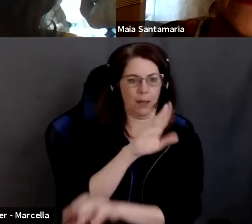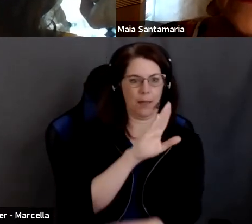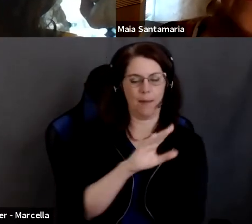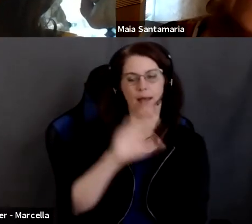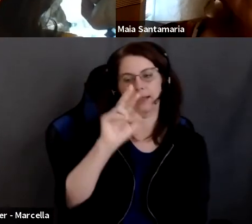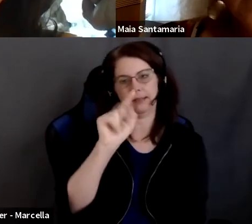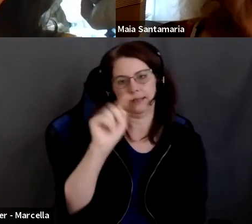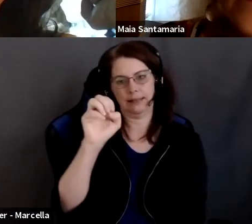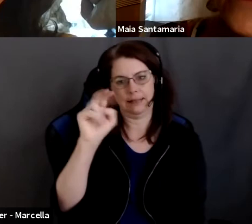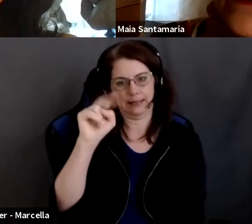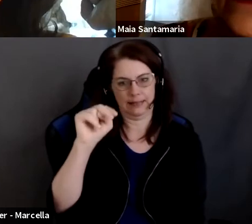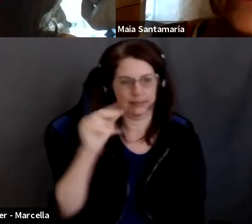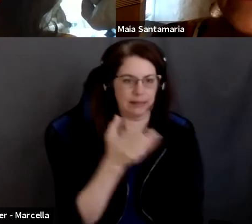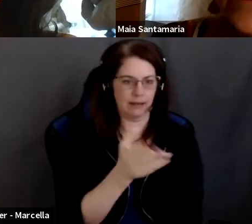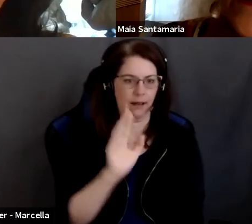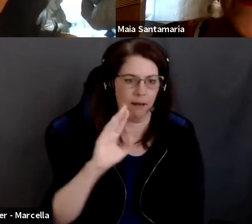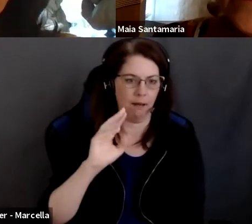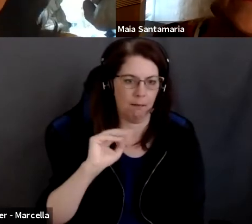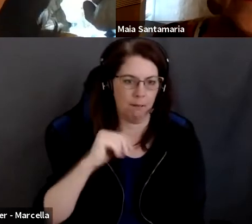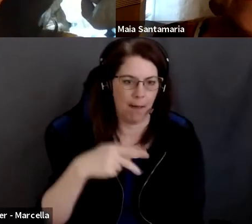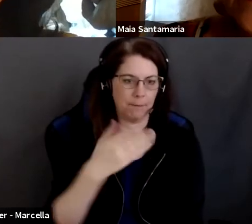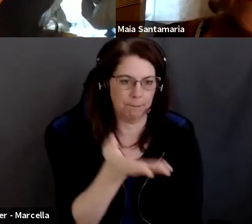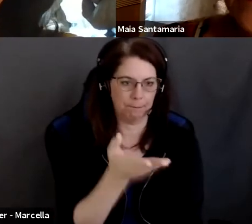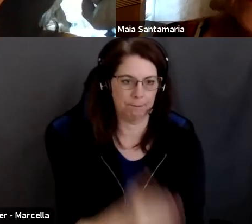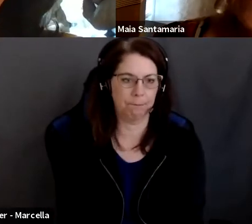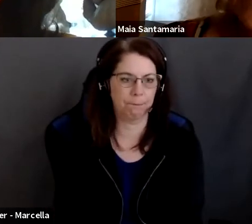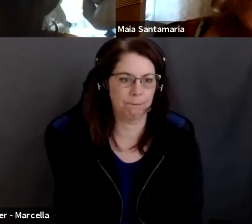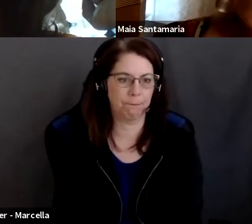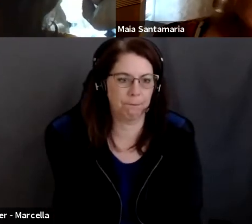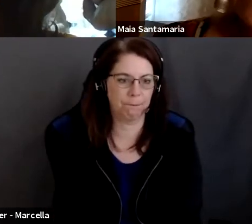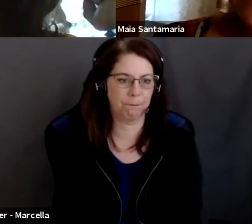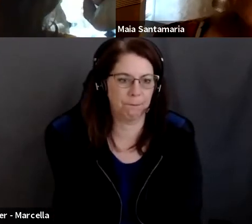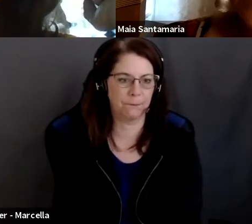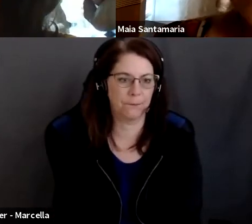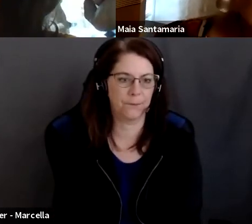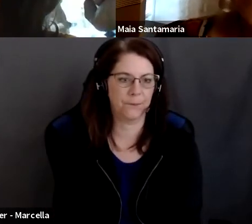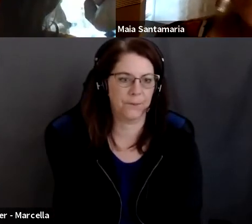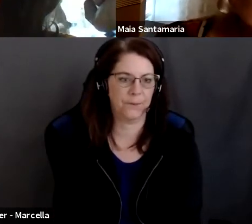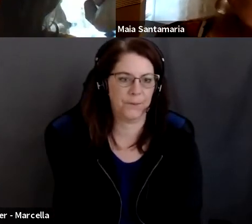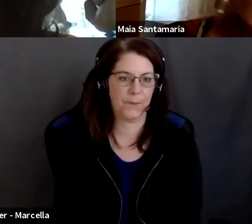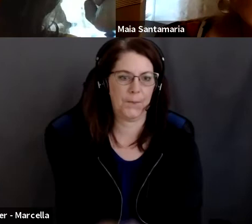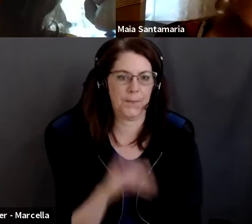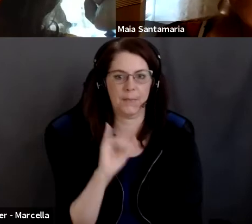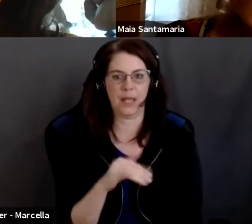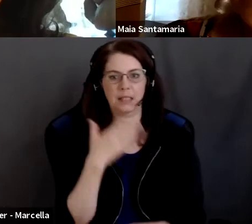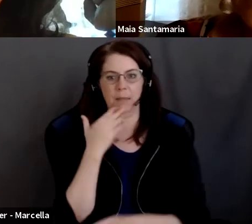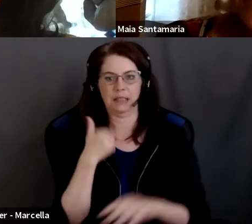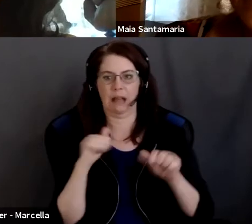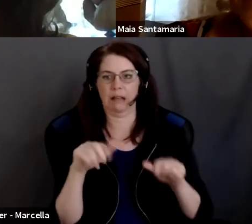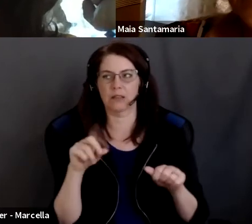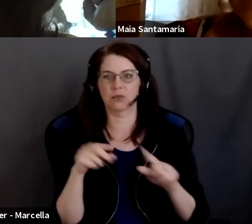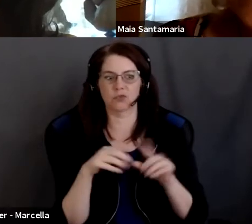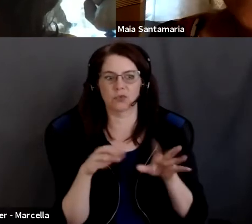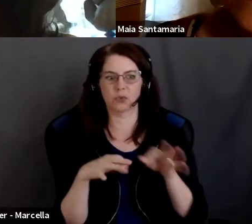Tennessee. There is a map on this slide, and that's about as best as I can do to describe